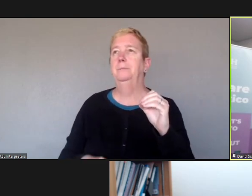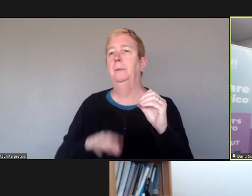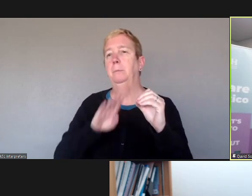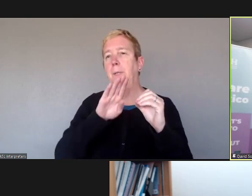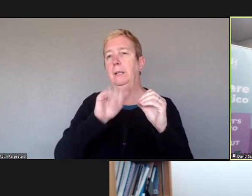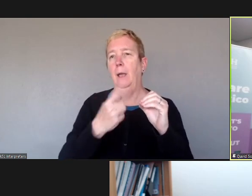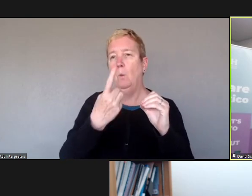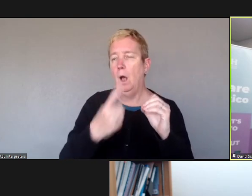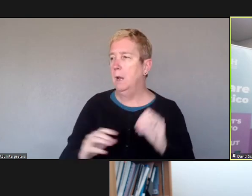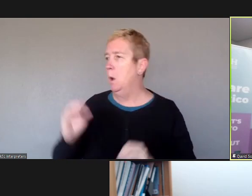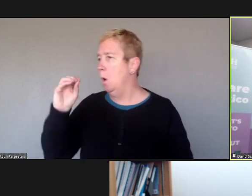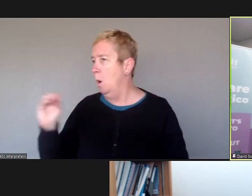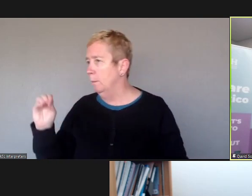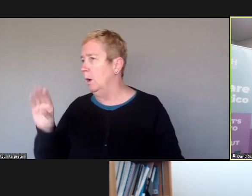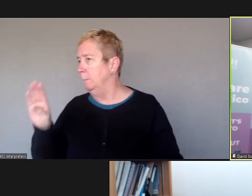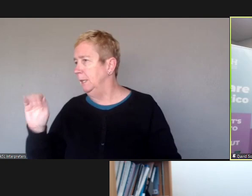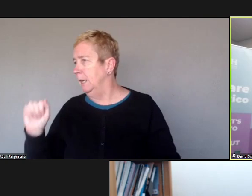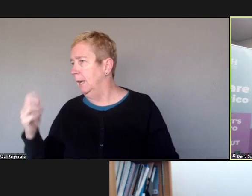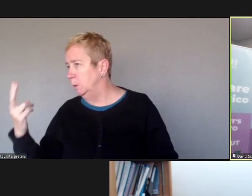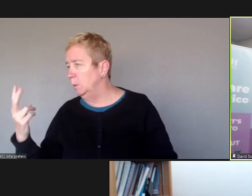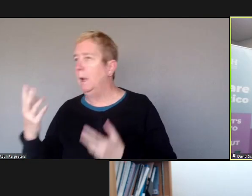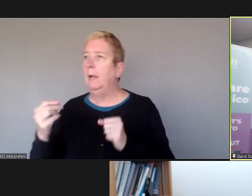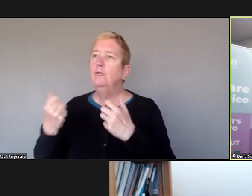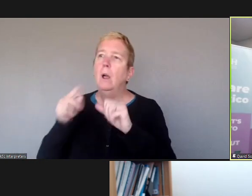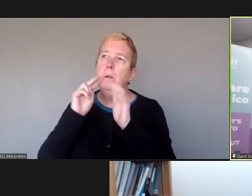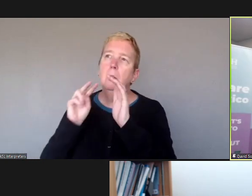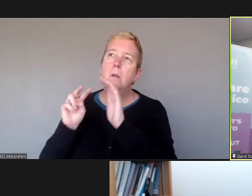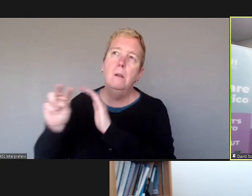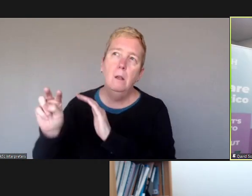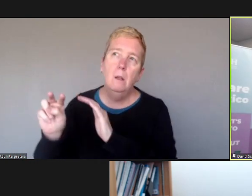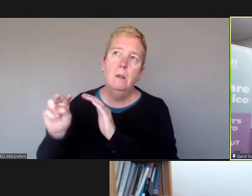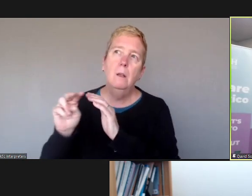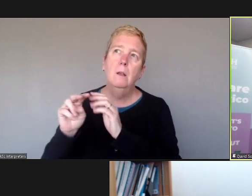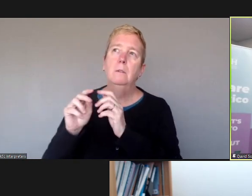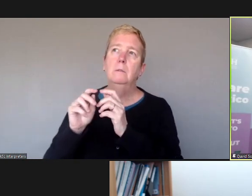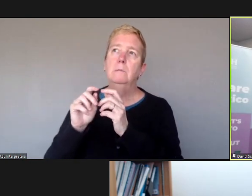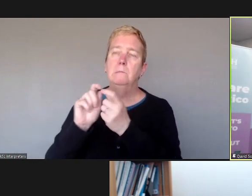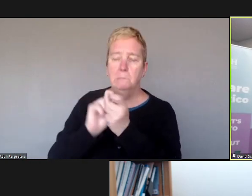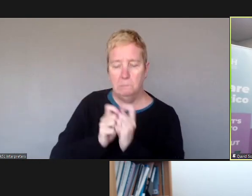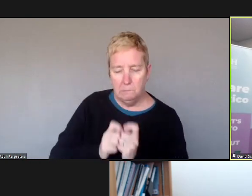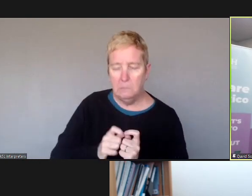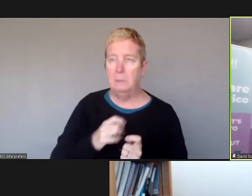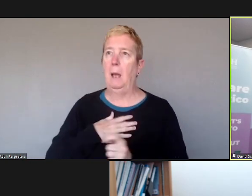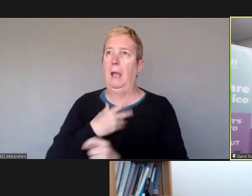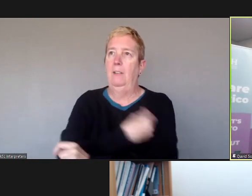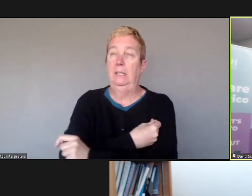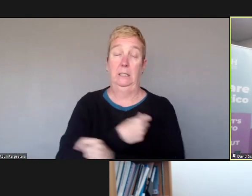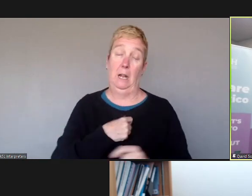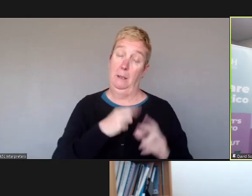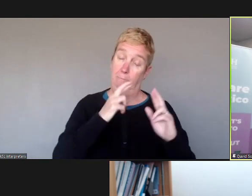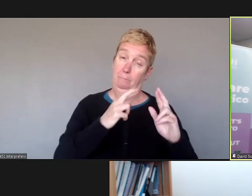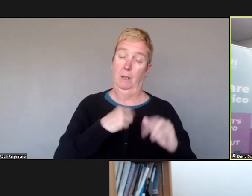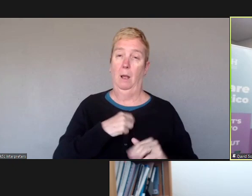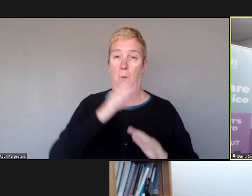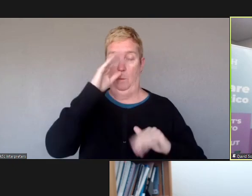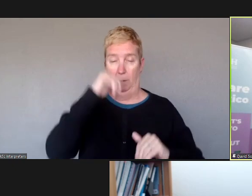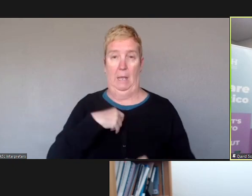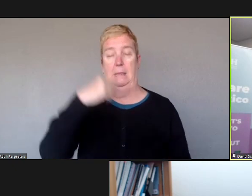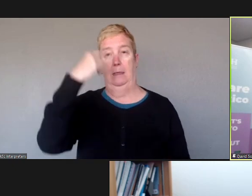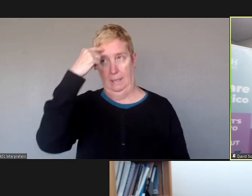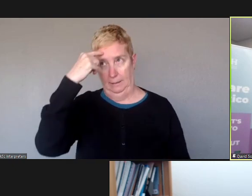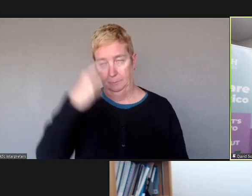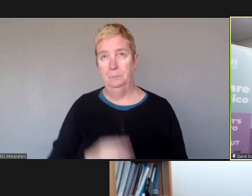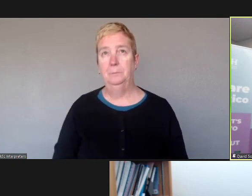BA1 and 2 and et cetera, more recent variants. And I think that